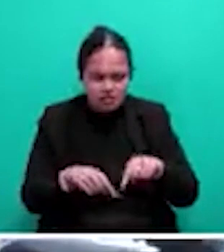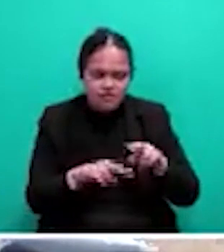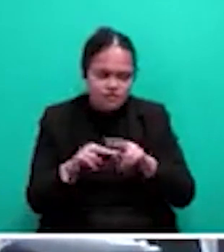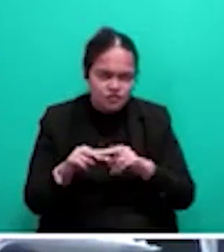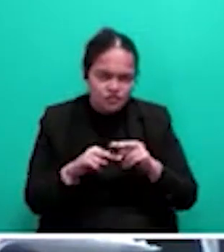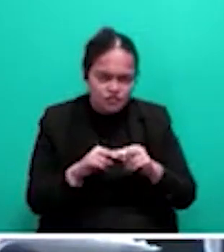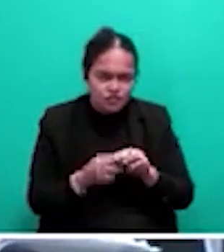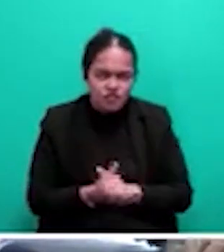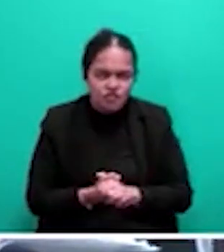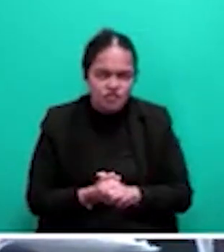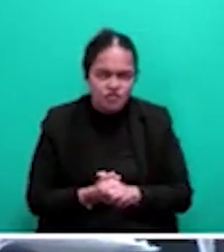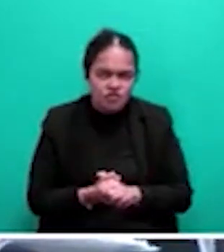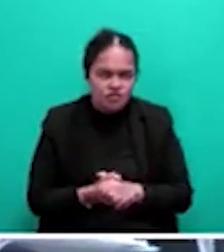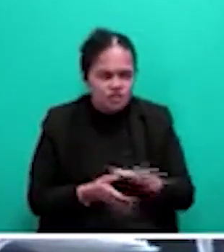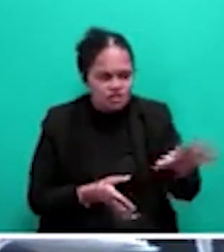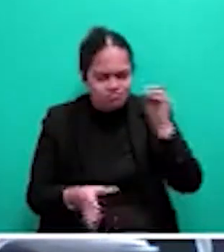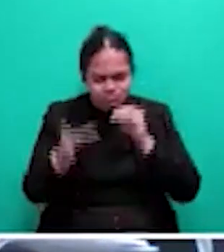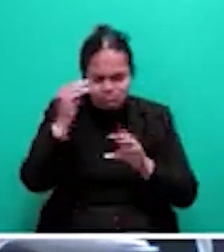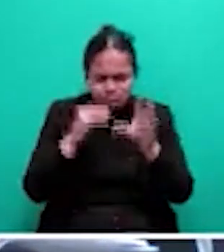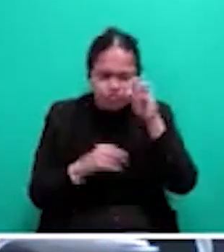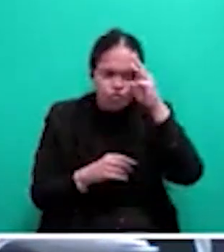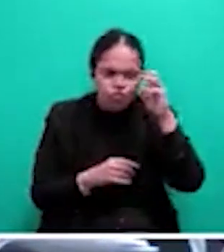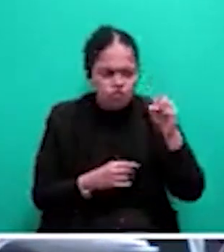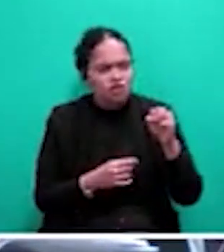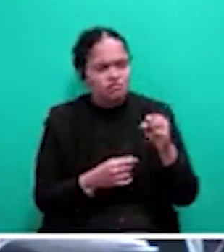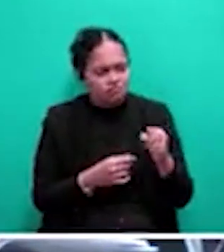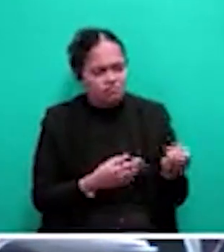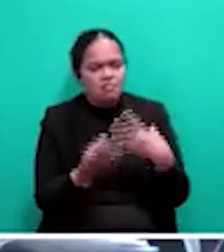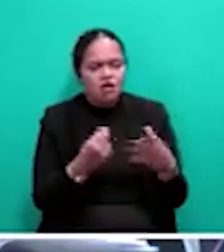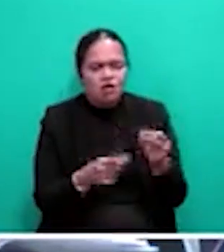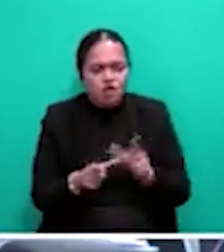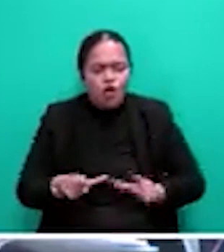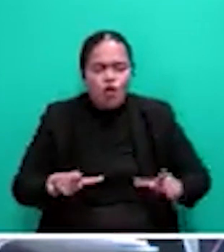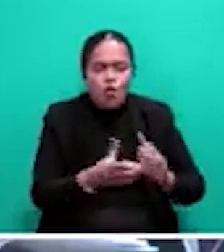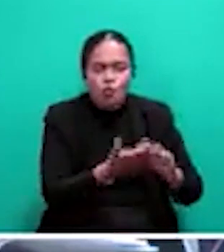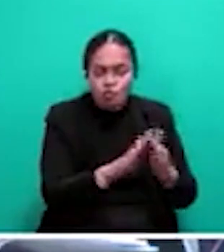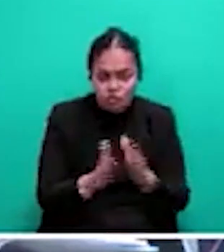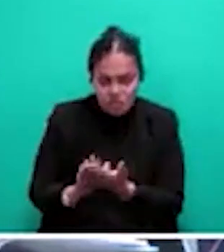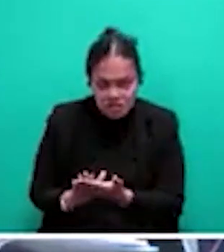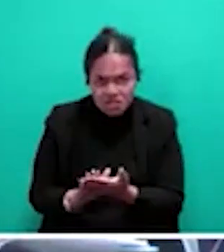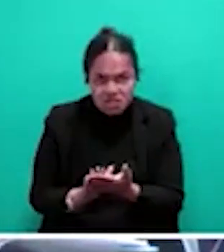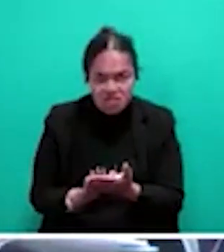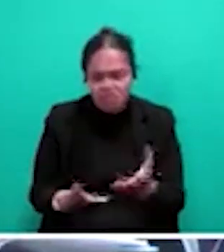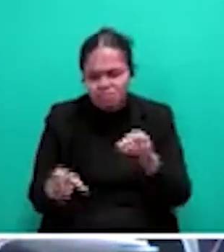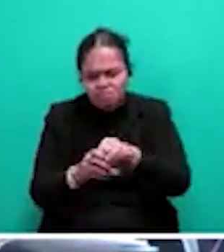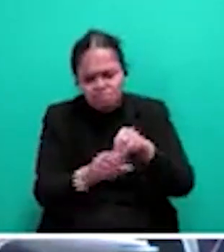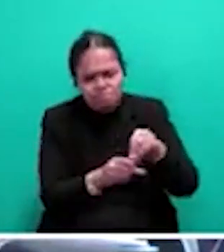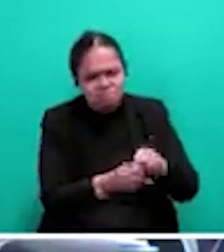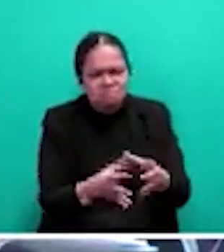They sought the wisdom of local communities, engaging in deep